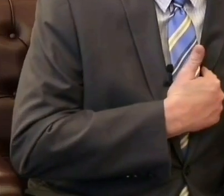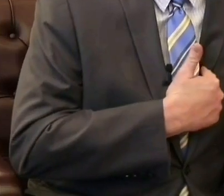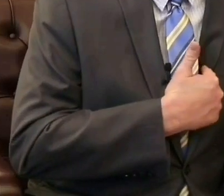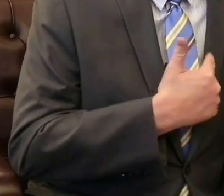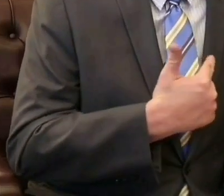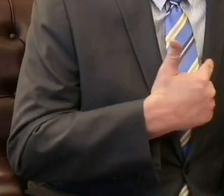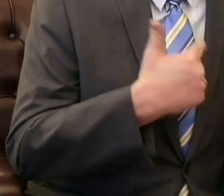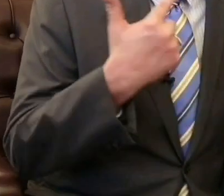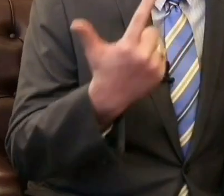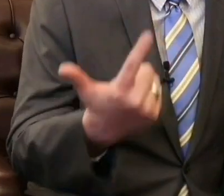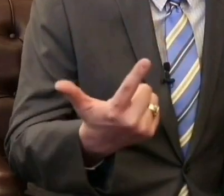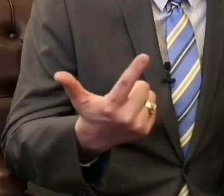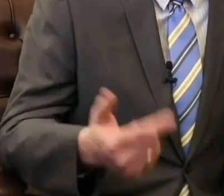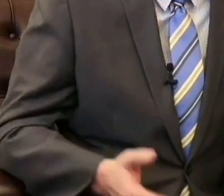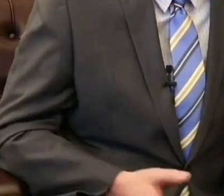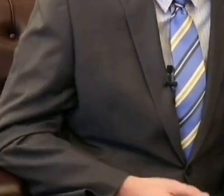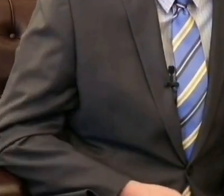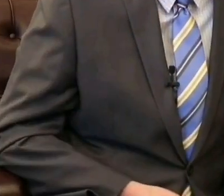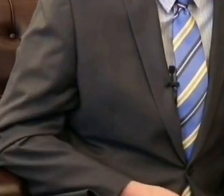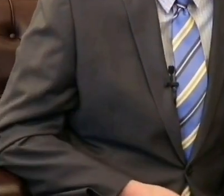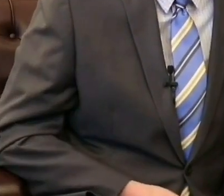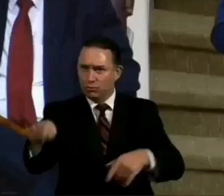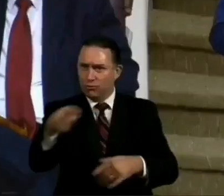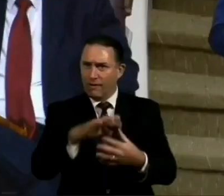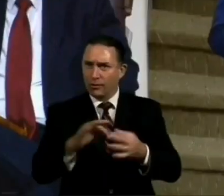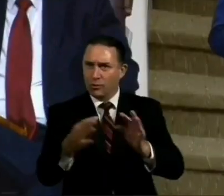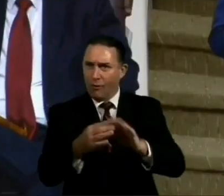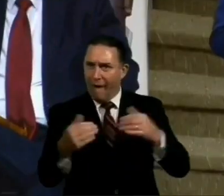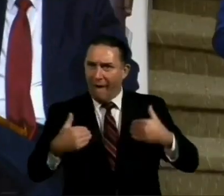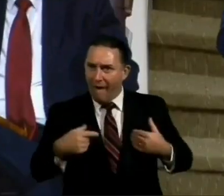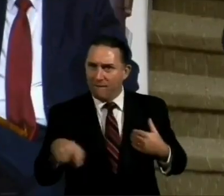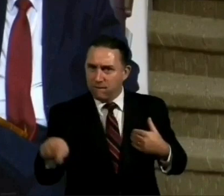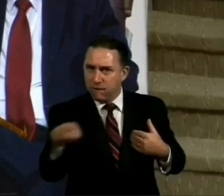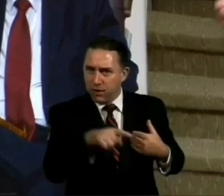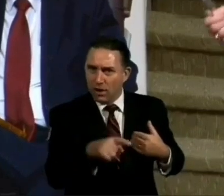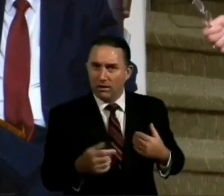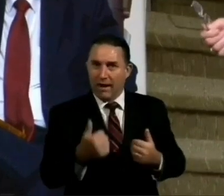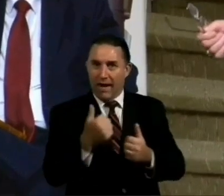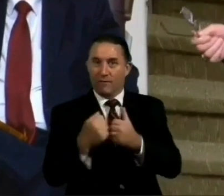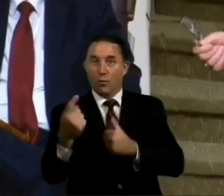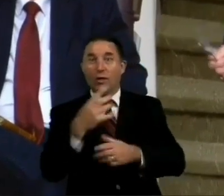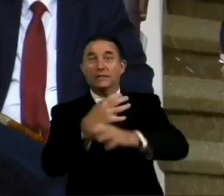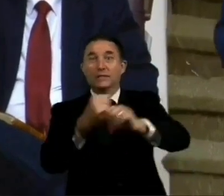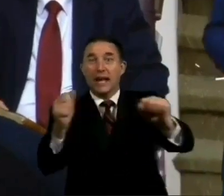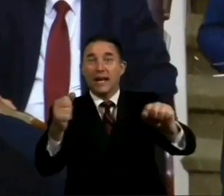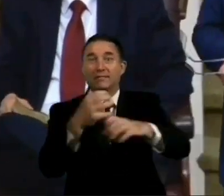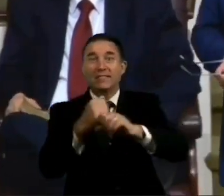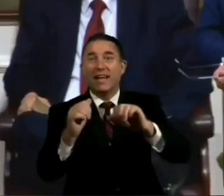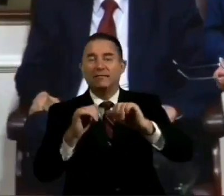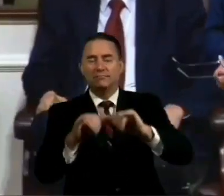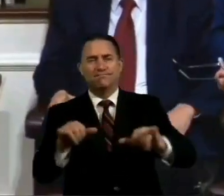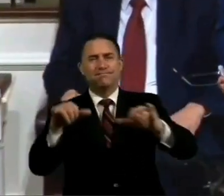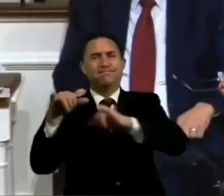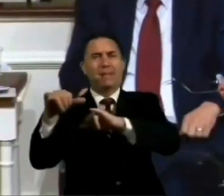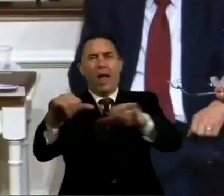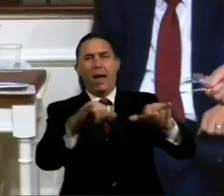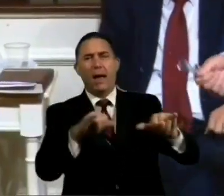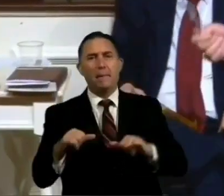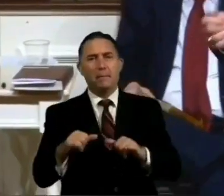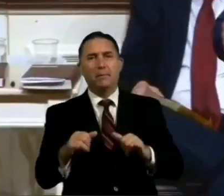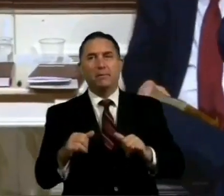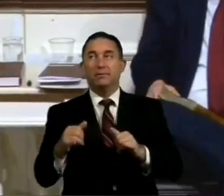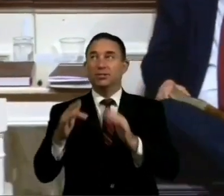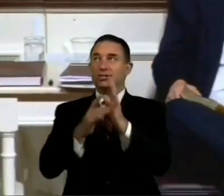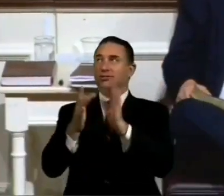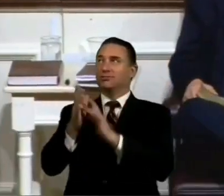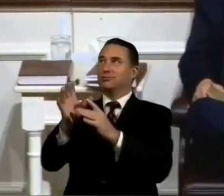heart. And number two, a confession with one's mouth. Everybody gets saved the same way. They ask